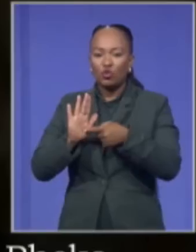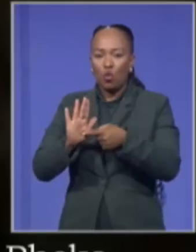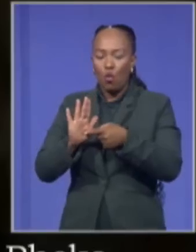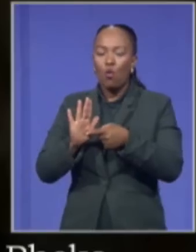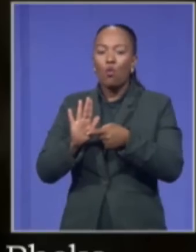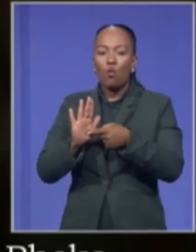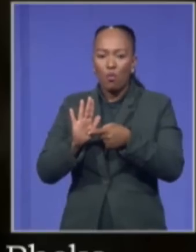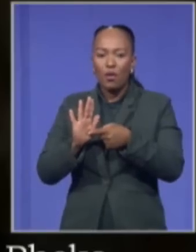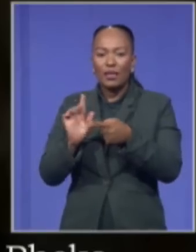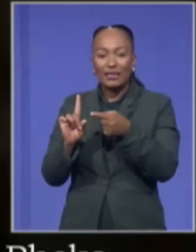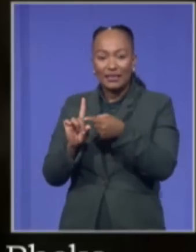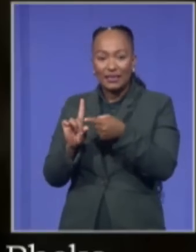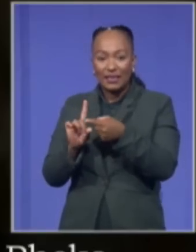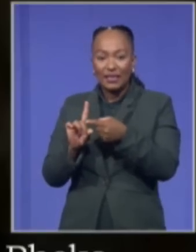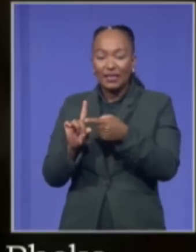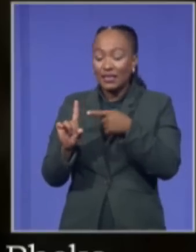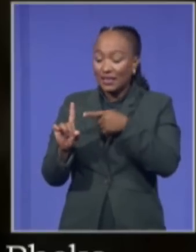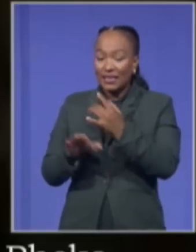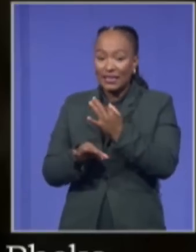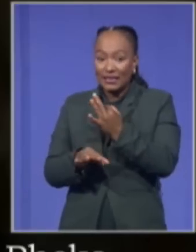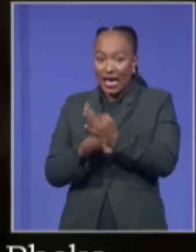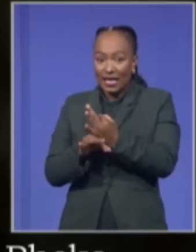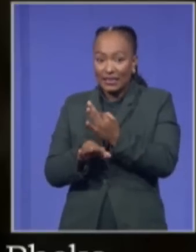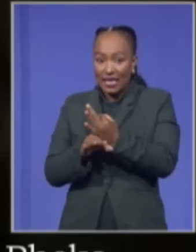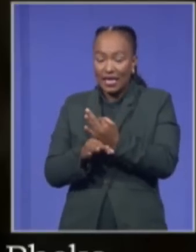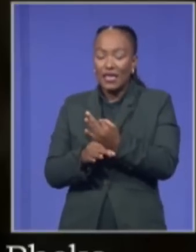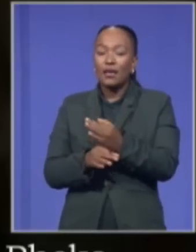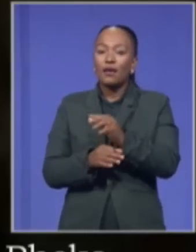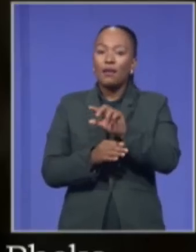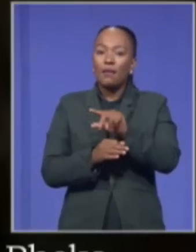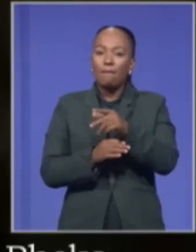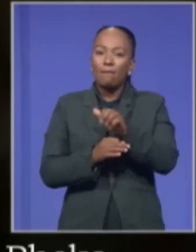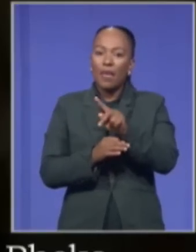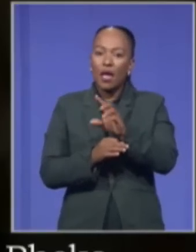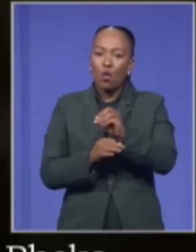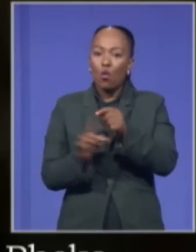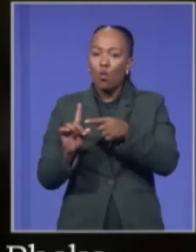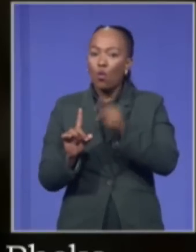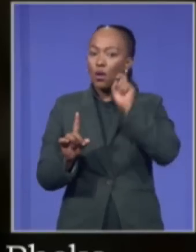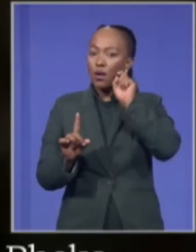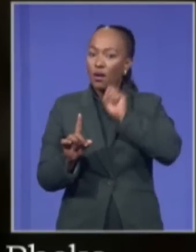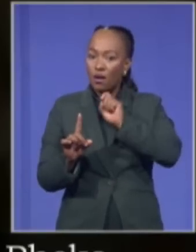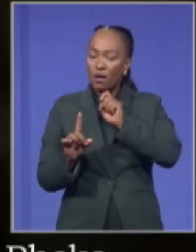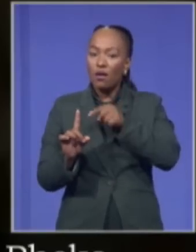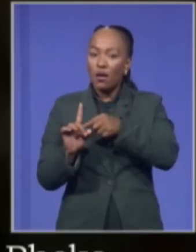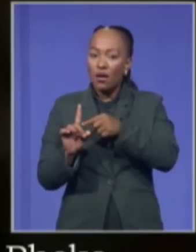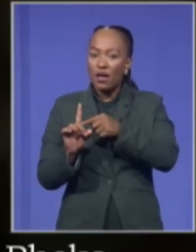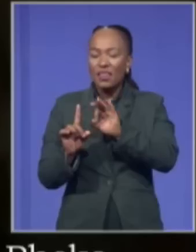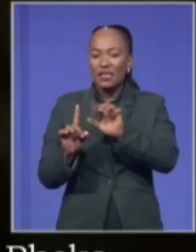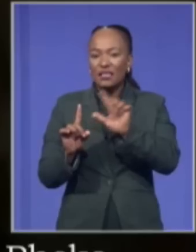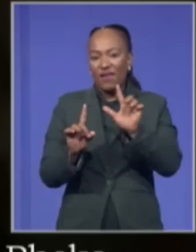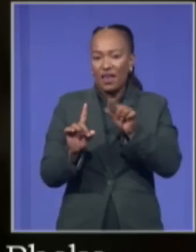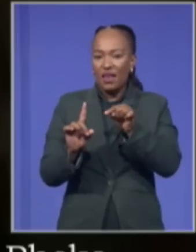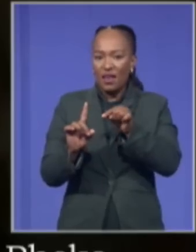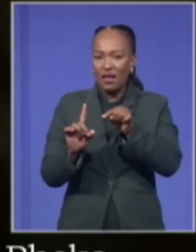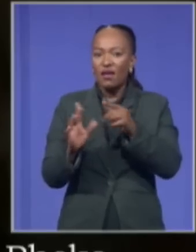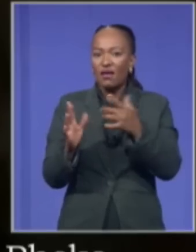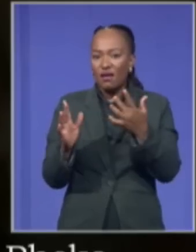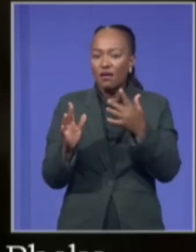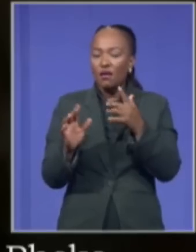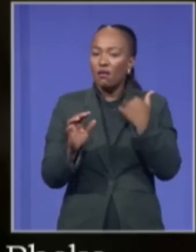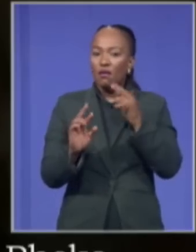ka nna ya ba ke ena ntate pesa pheko ya dilemo tse 37 e le gore ka nnete o ile a tlalewa